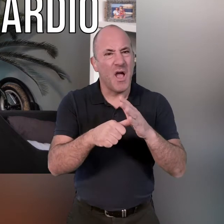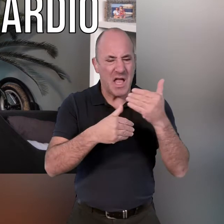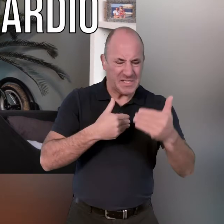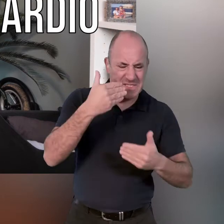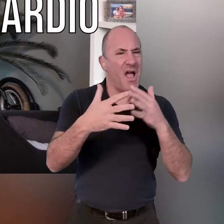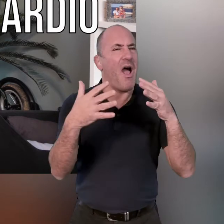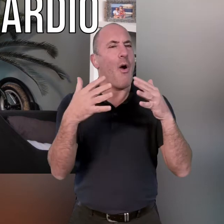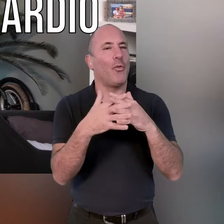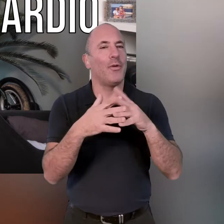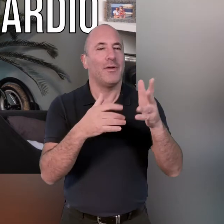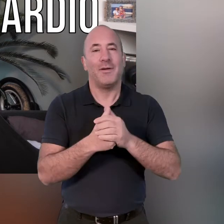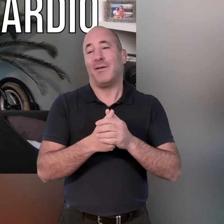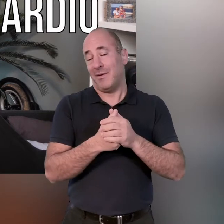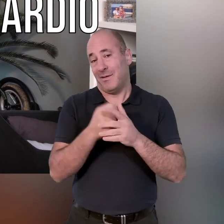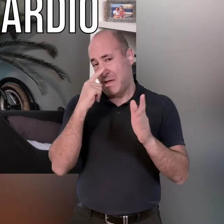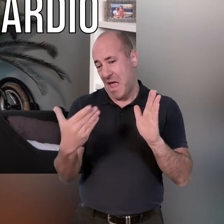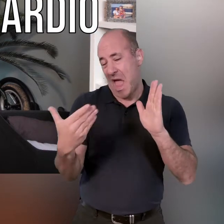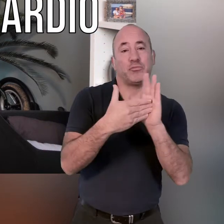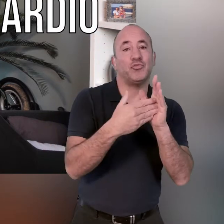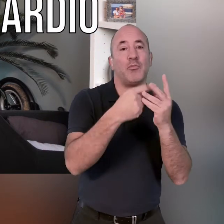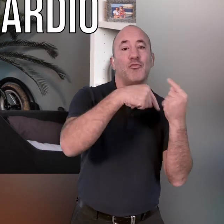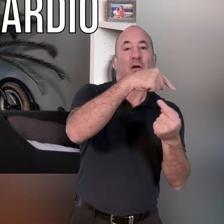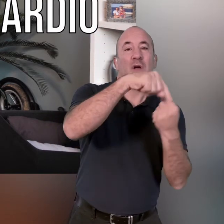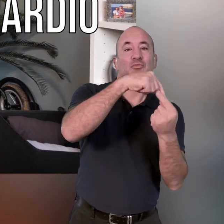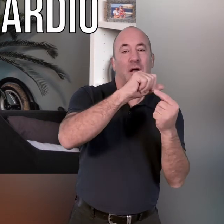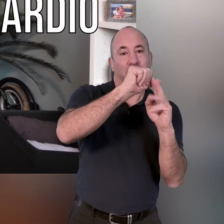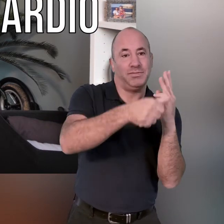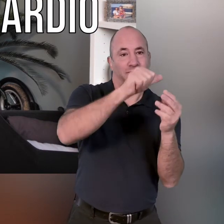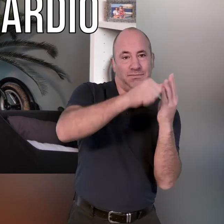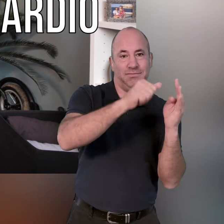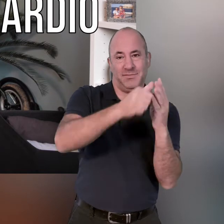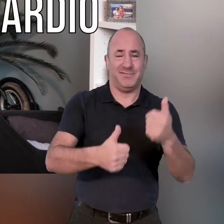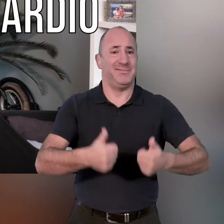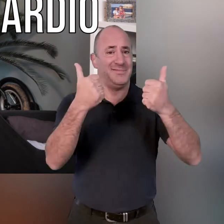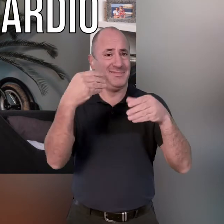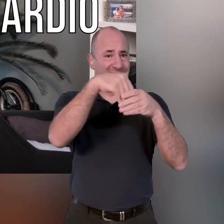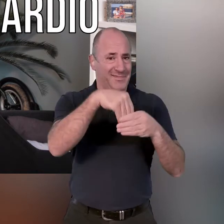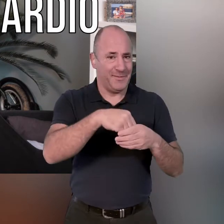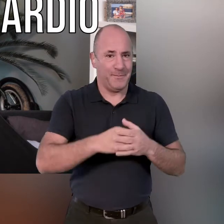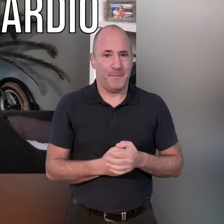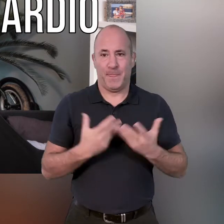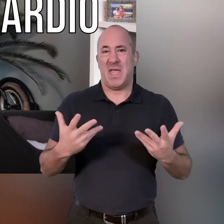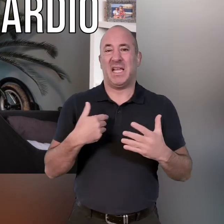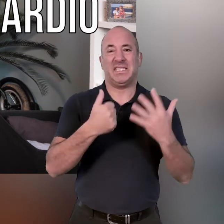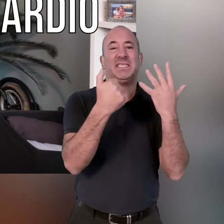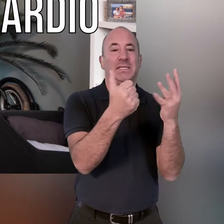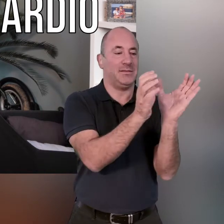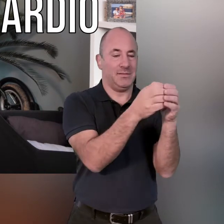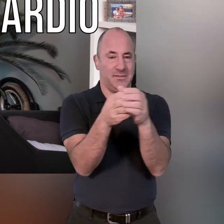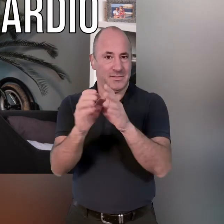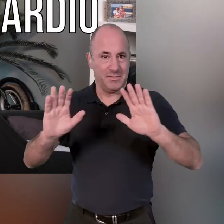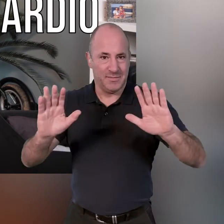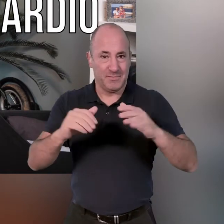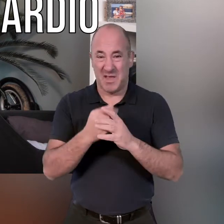as you progress through. So obviously you can do more rounds, which is a fantastic way of getting more in. So we're only doing